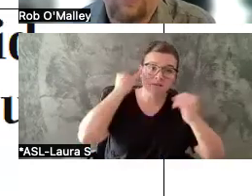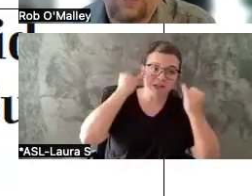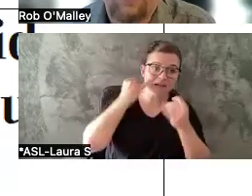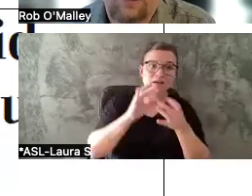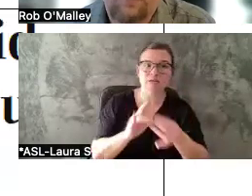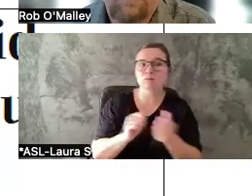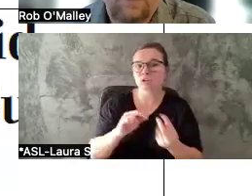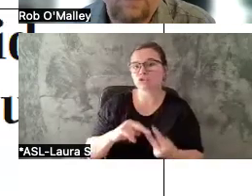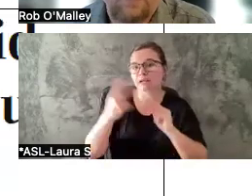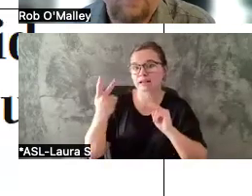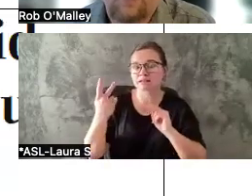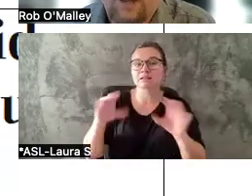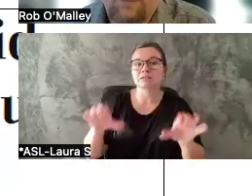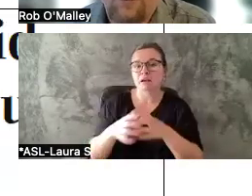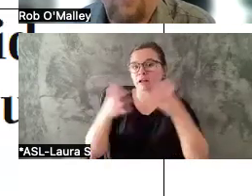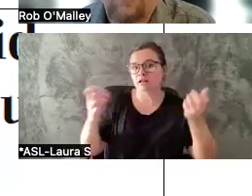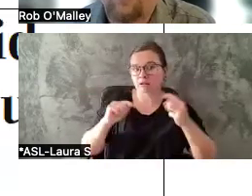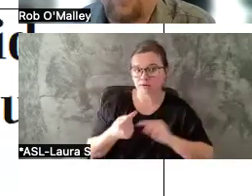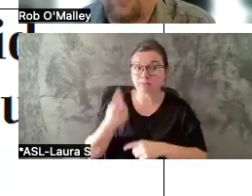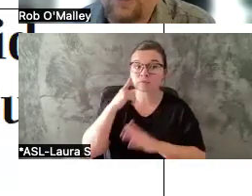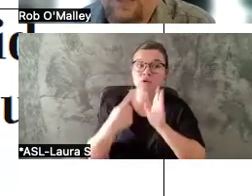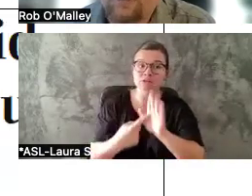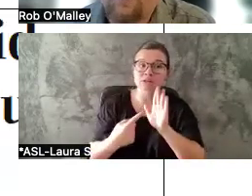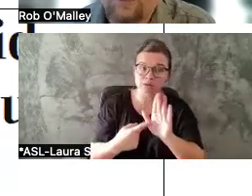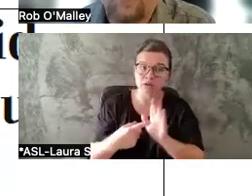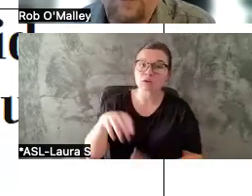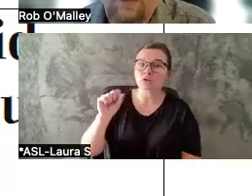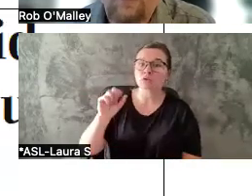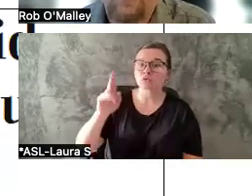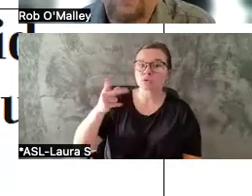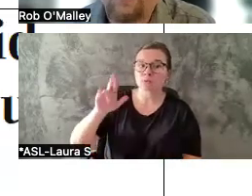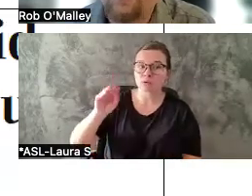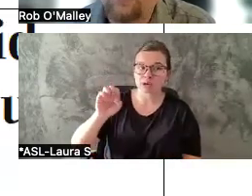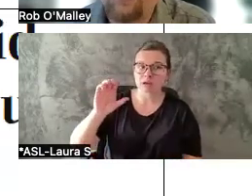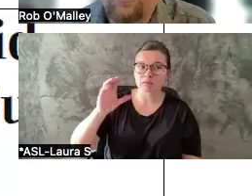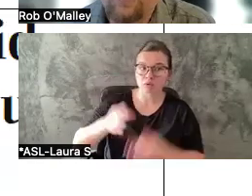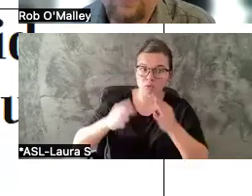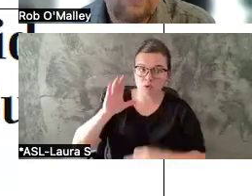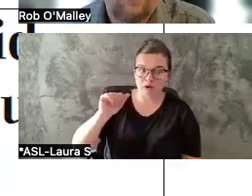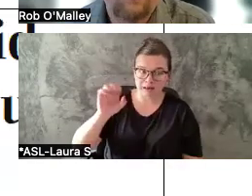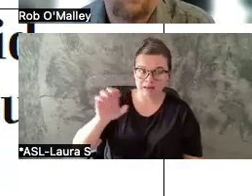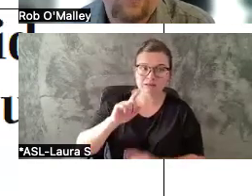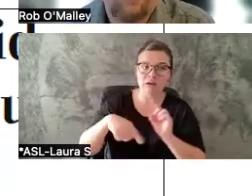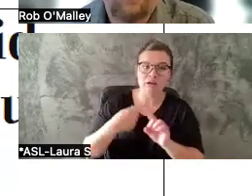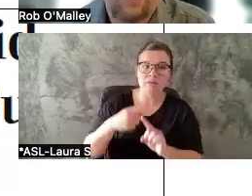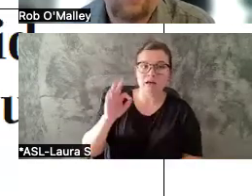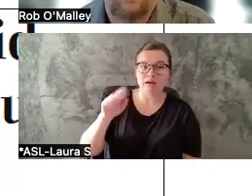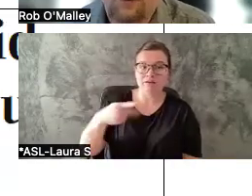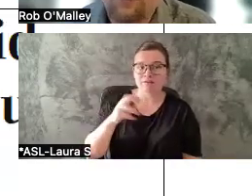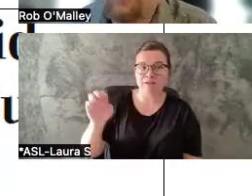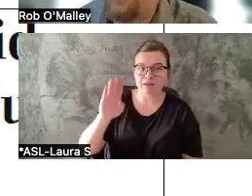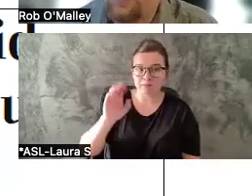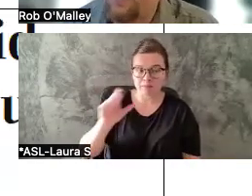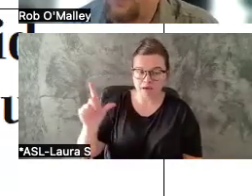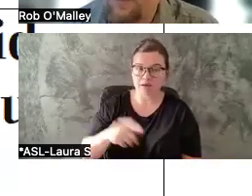that have done tremendous harm. For example, the infamous Supreme Court case, Buck v. Bell, in 1927, affirmed the right of the state